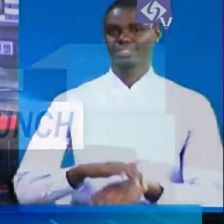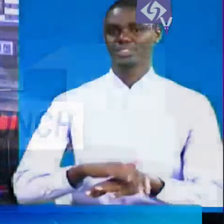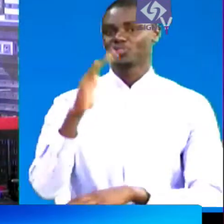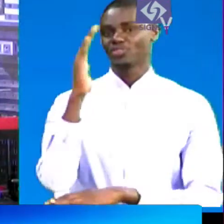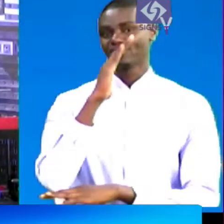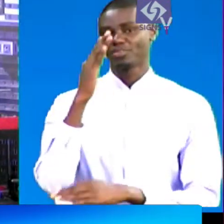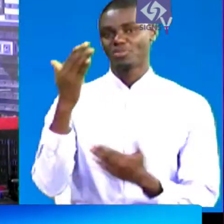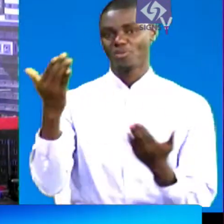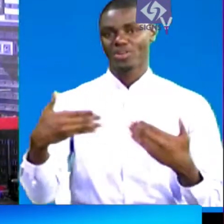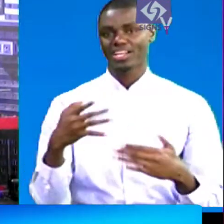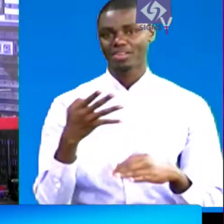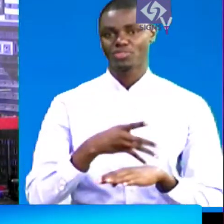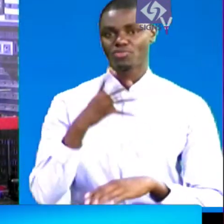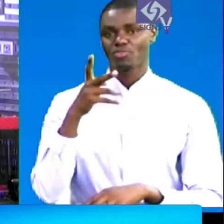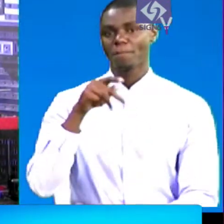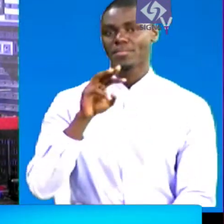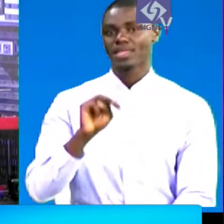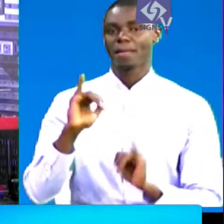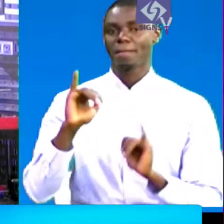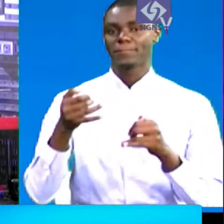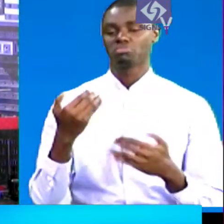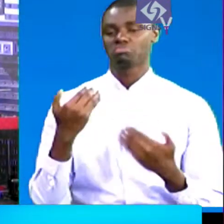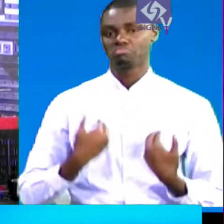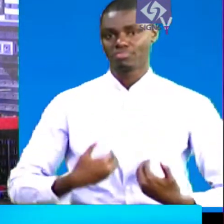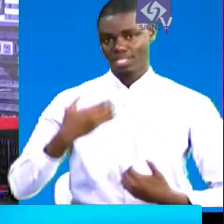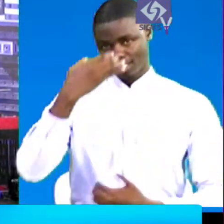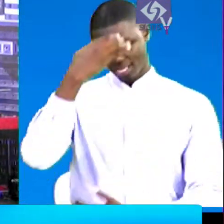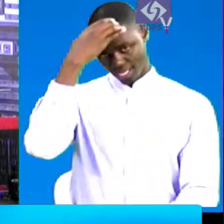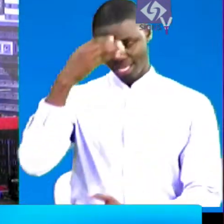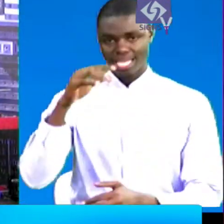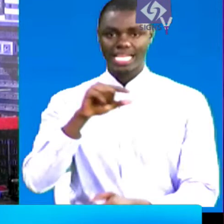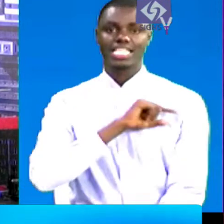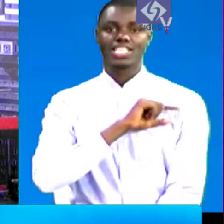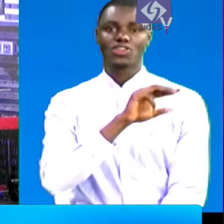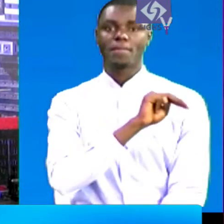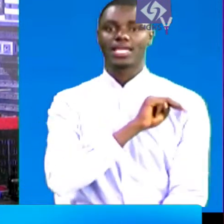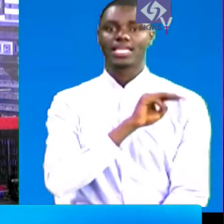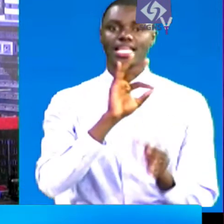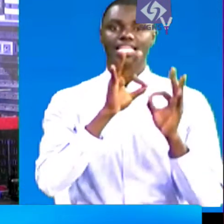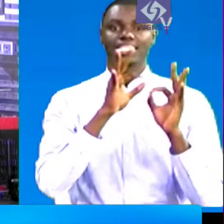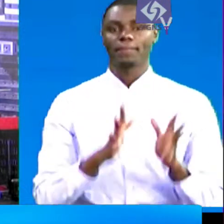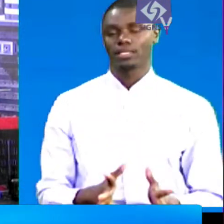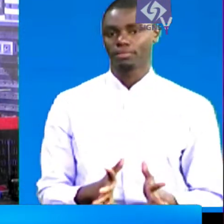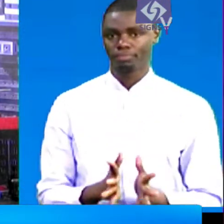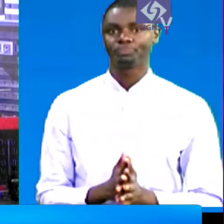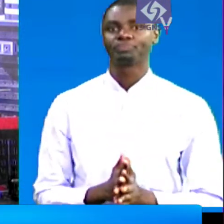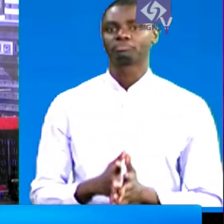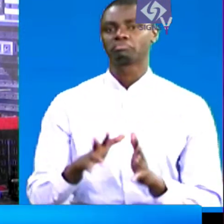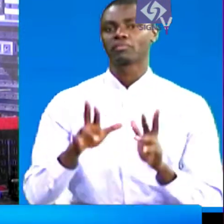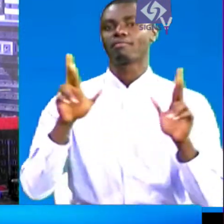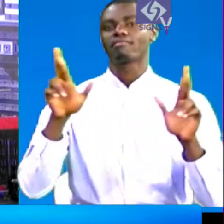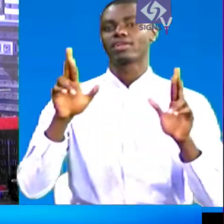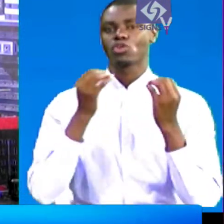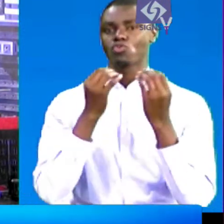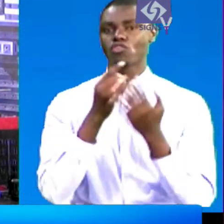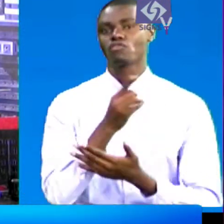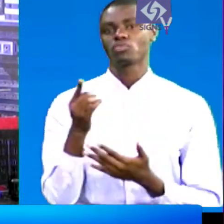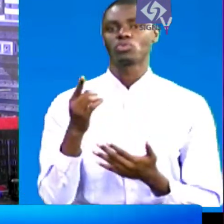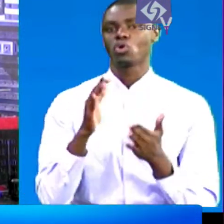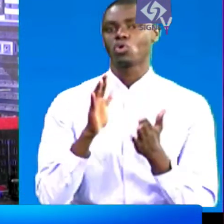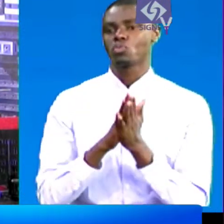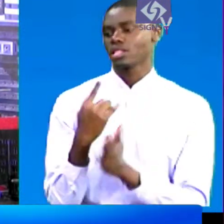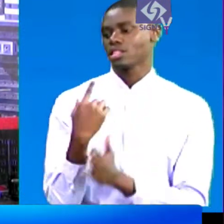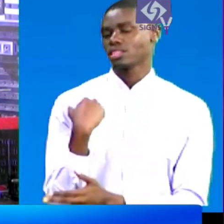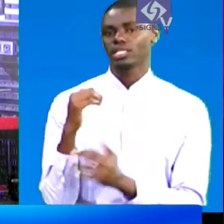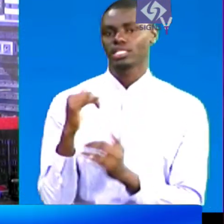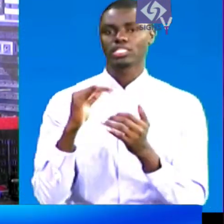Afternoon and welcome to 4 p.m. news. This is Chris MWOLOLO and Gideon Minor is our sign language interpreter, ready to update you with the